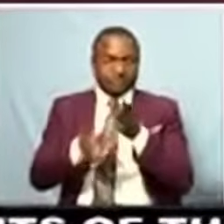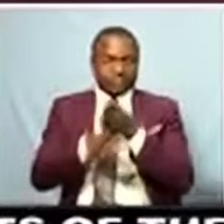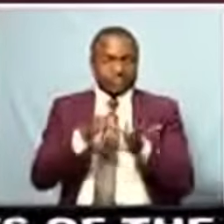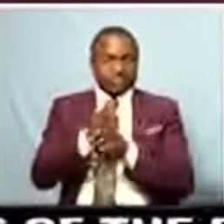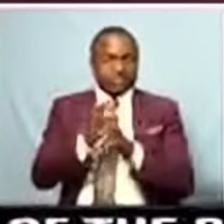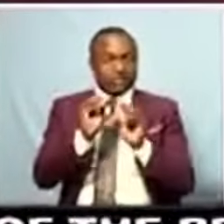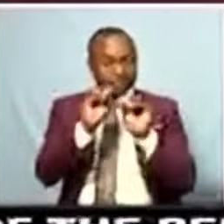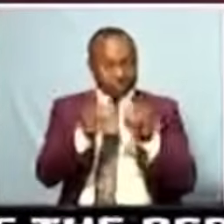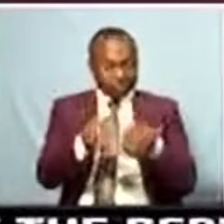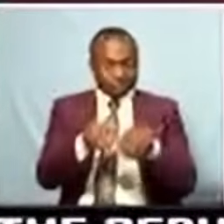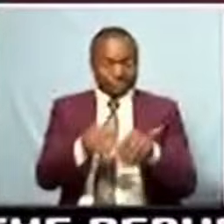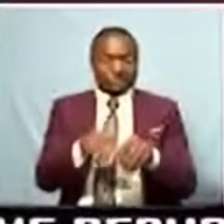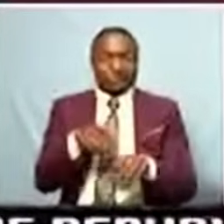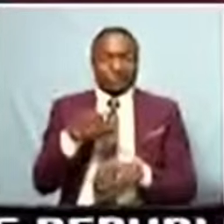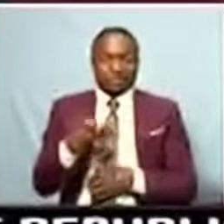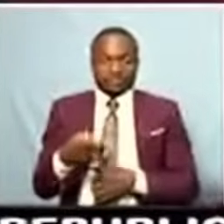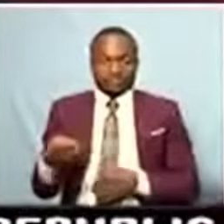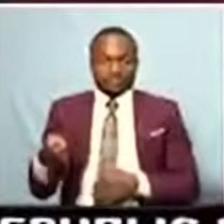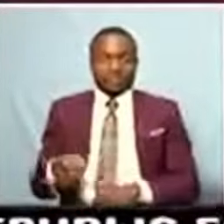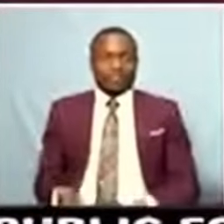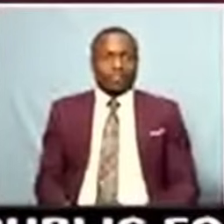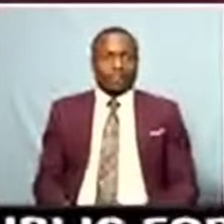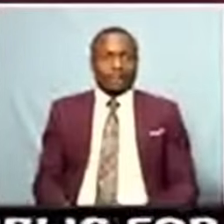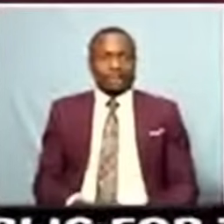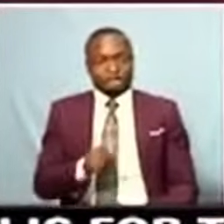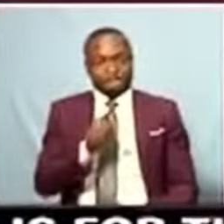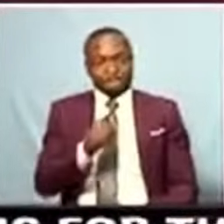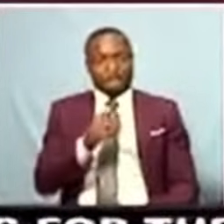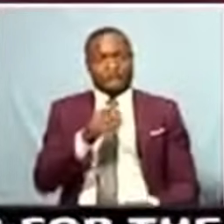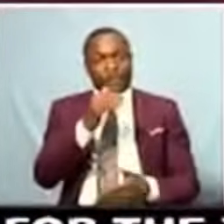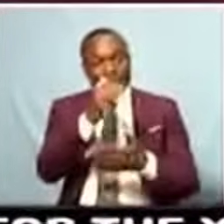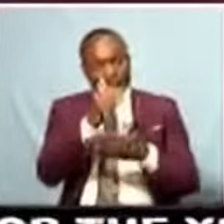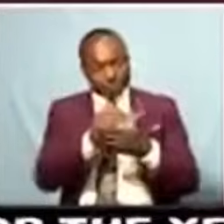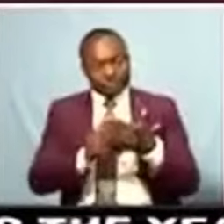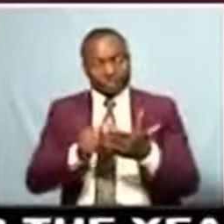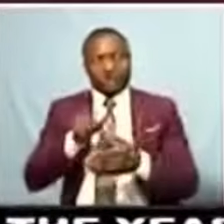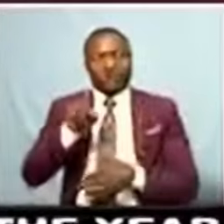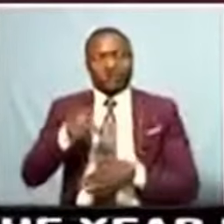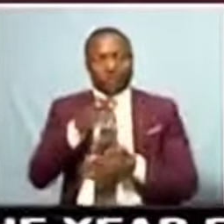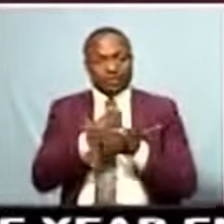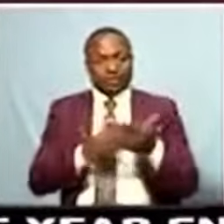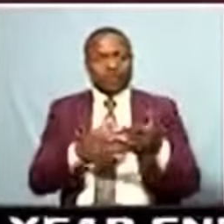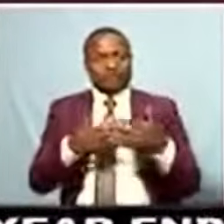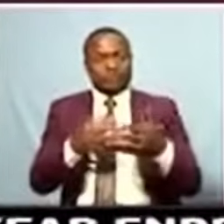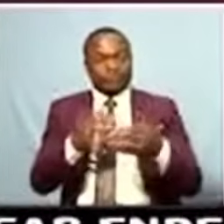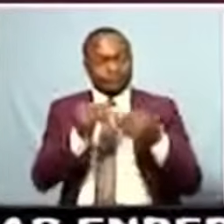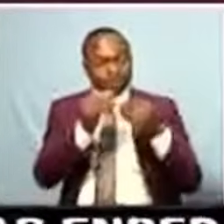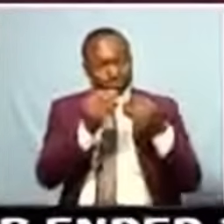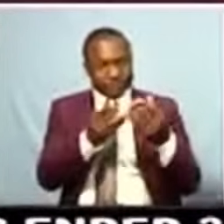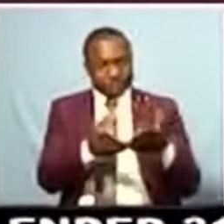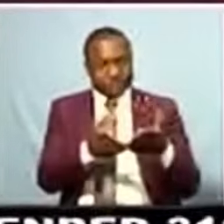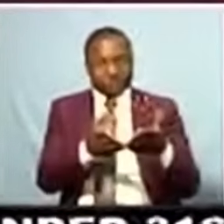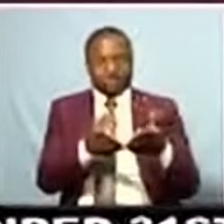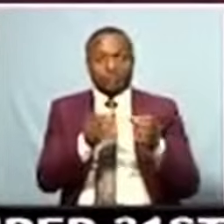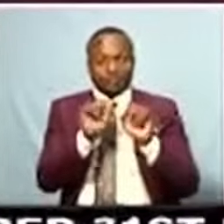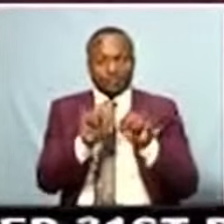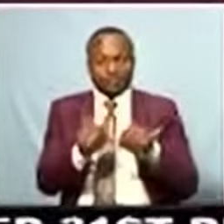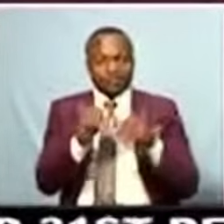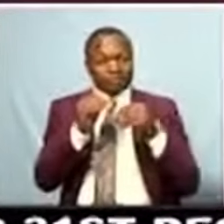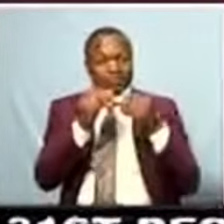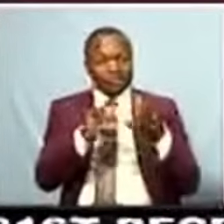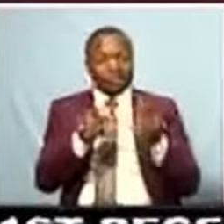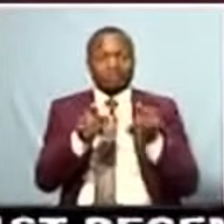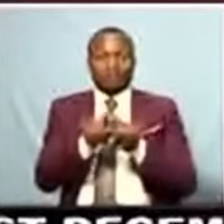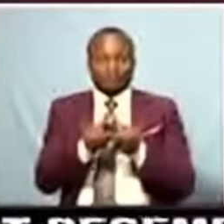equipping. So that, of course, breaking down would require some documentation to be presented. Of course, we can provide the